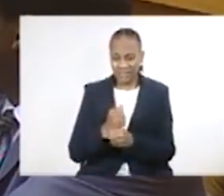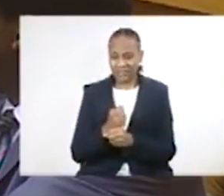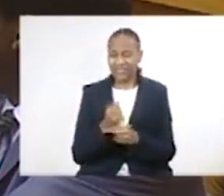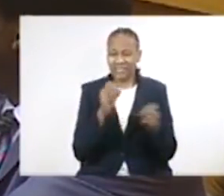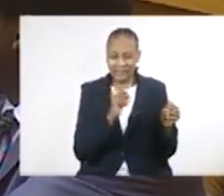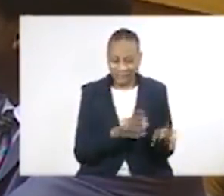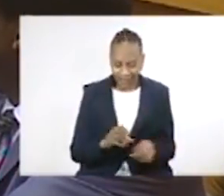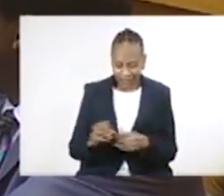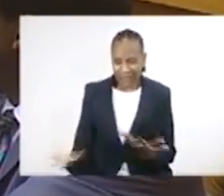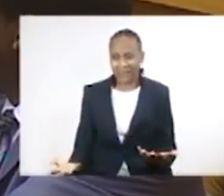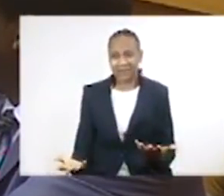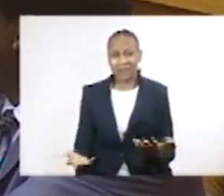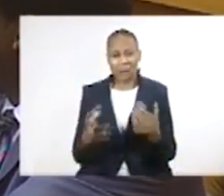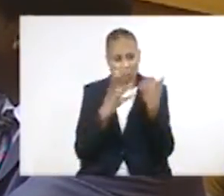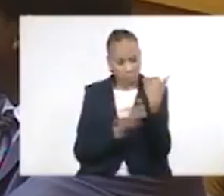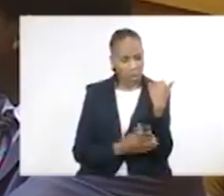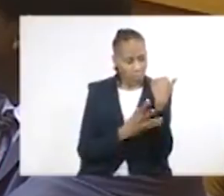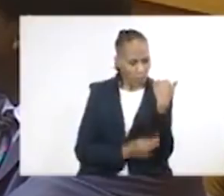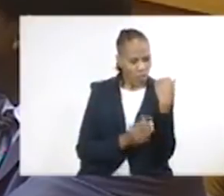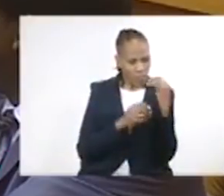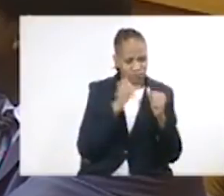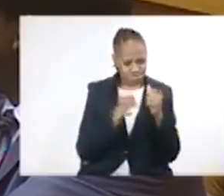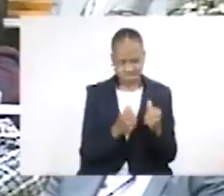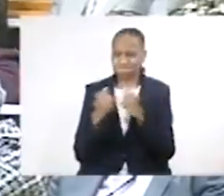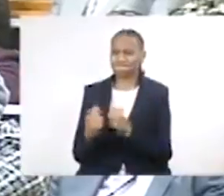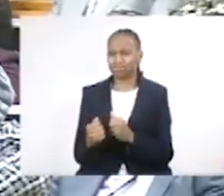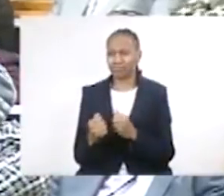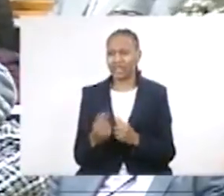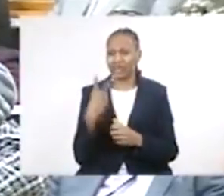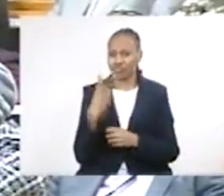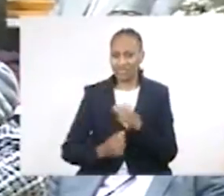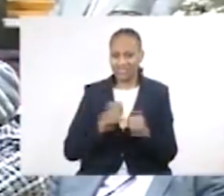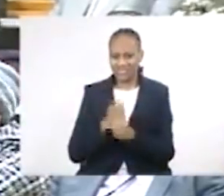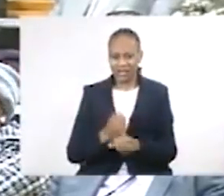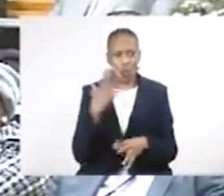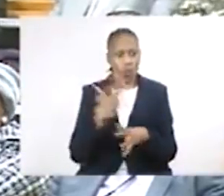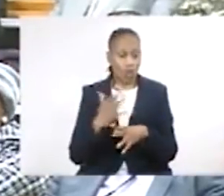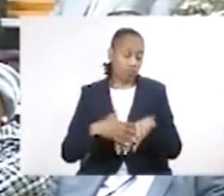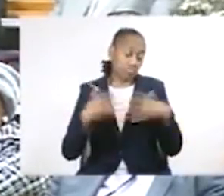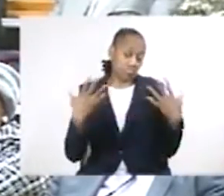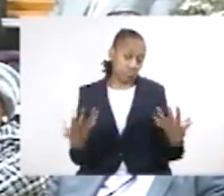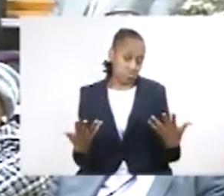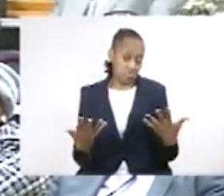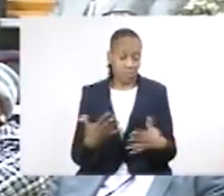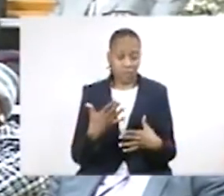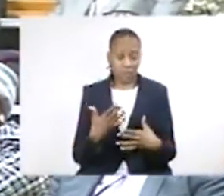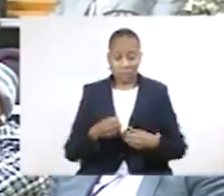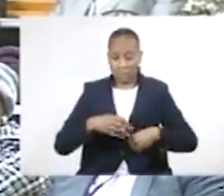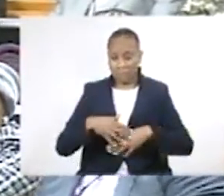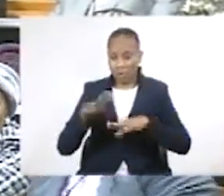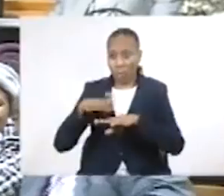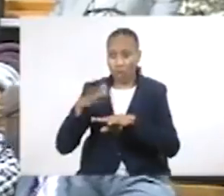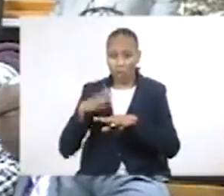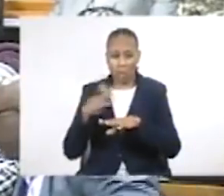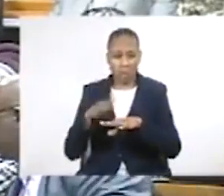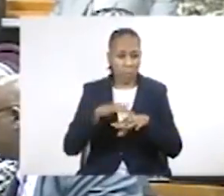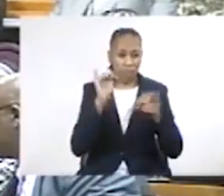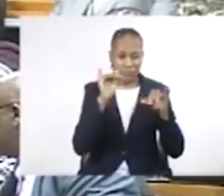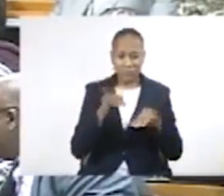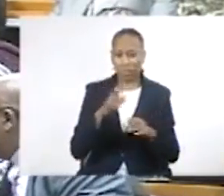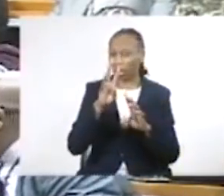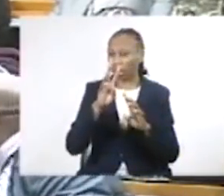Our people are called upon to celebrate 20 years of freedom. We really do not know what they should celebrate,